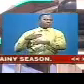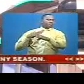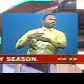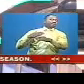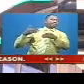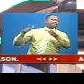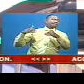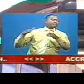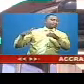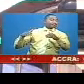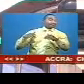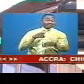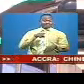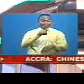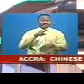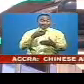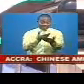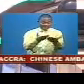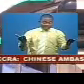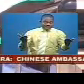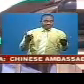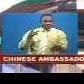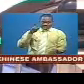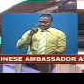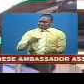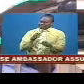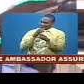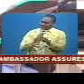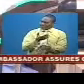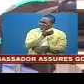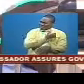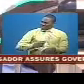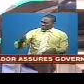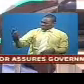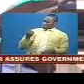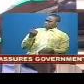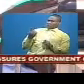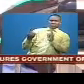Whilst exercising professional vigilance, you must be civil to all